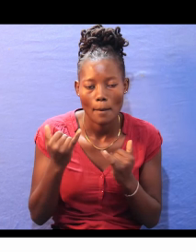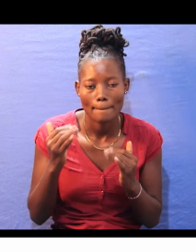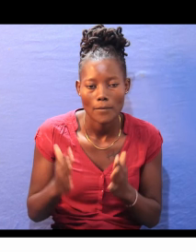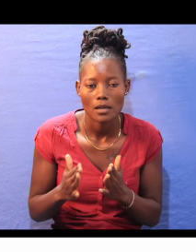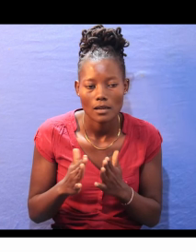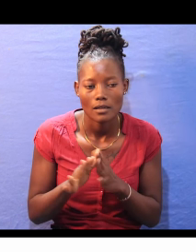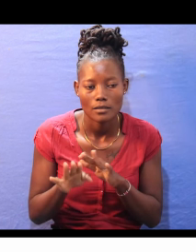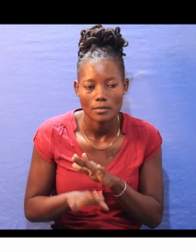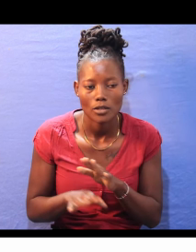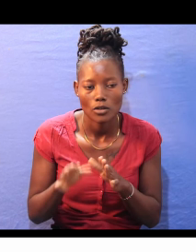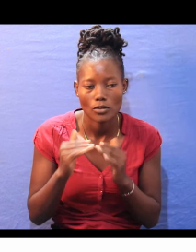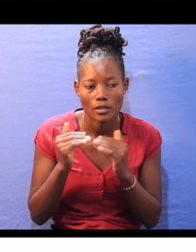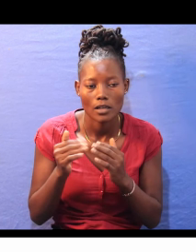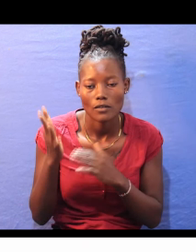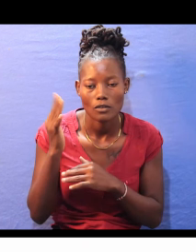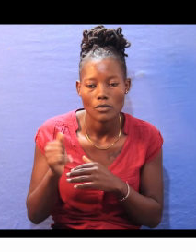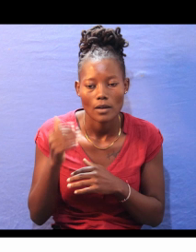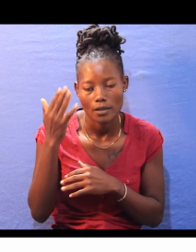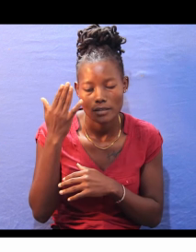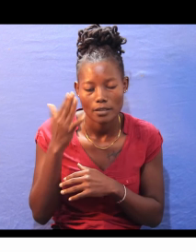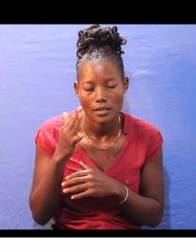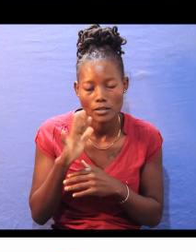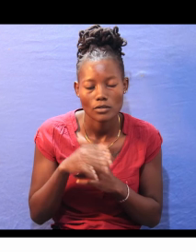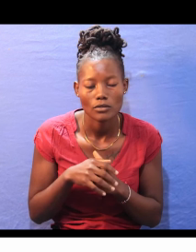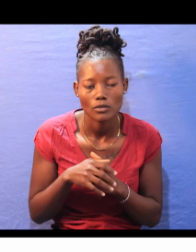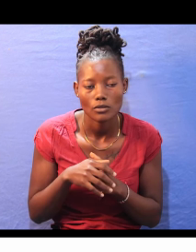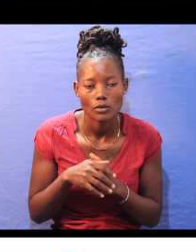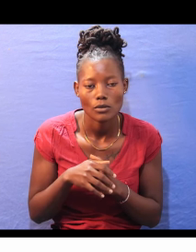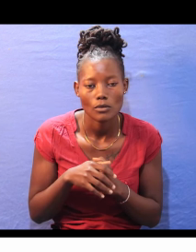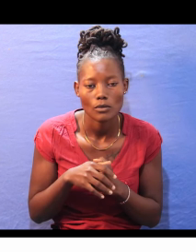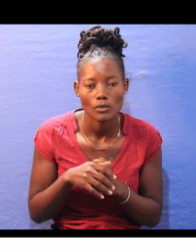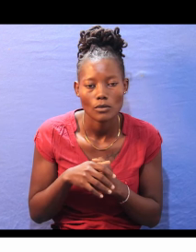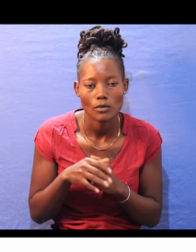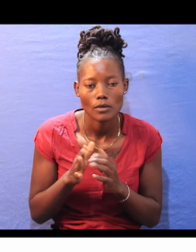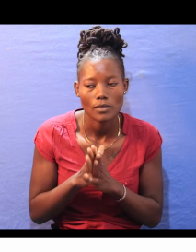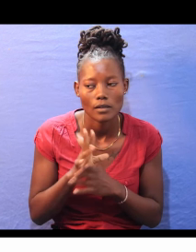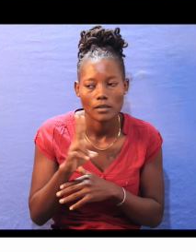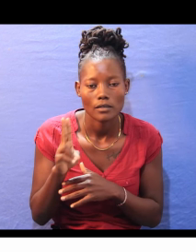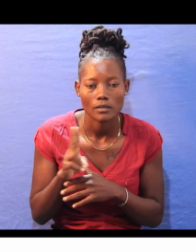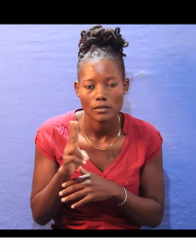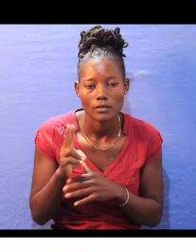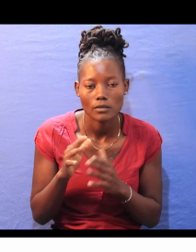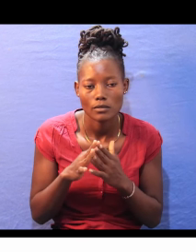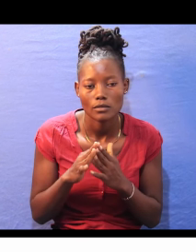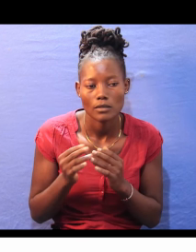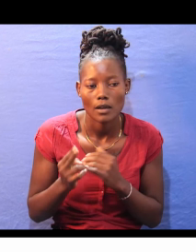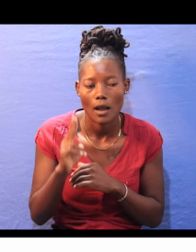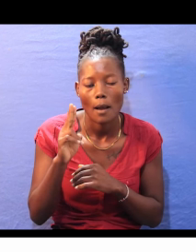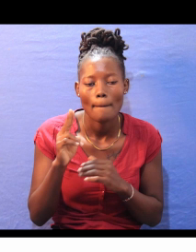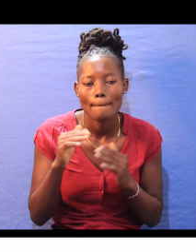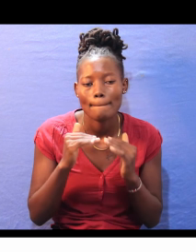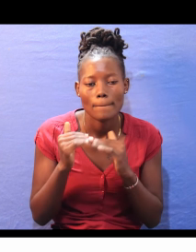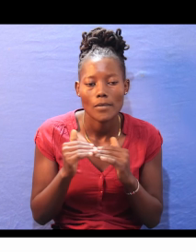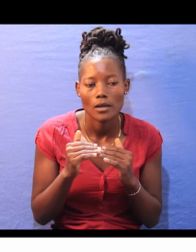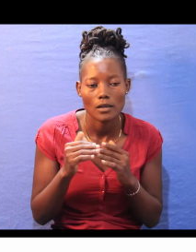stage because they are not professional athletes. And our youth and junior athletes will be in this until